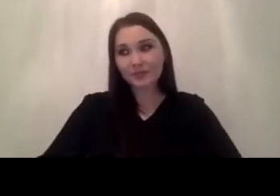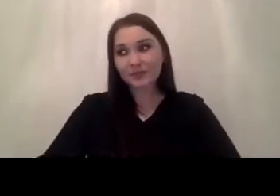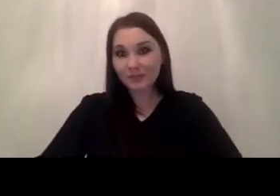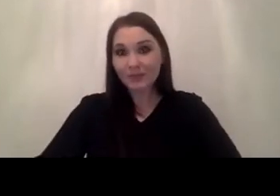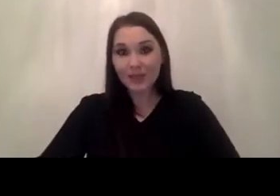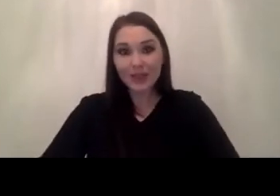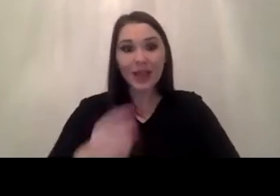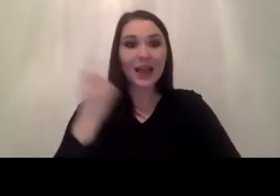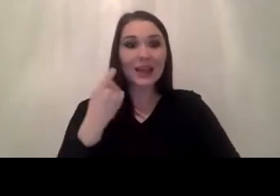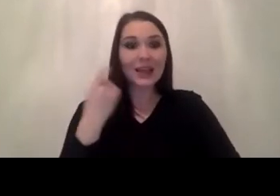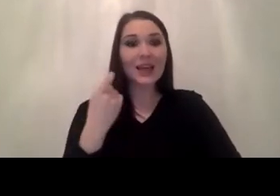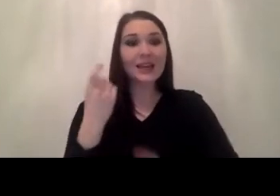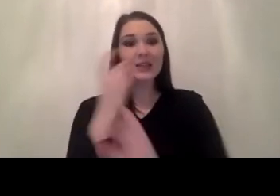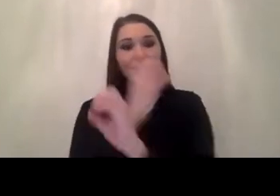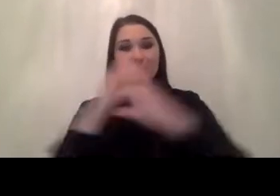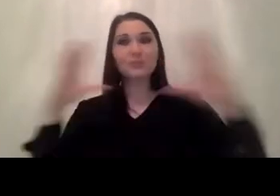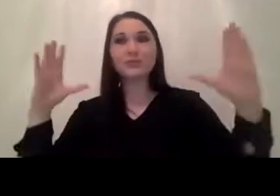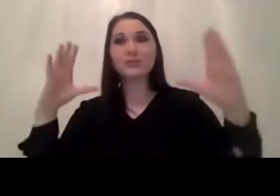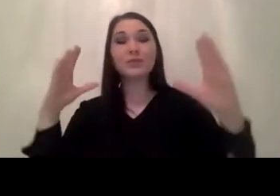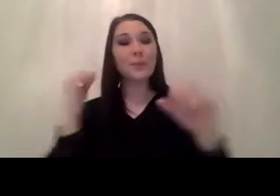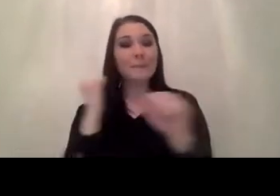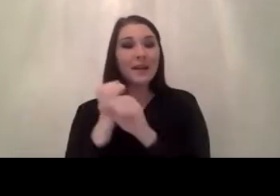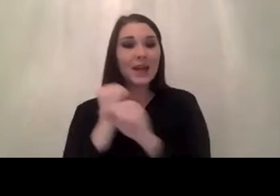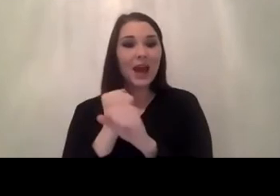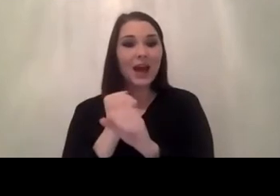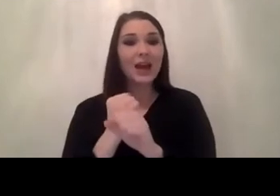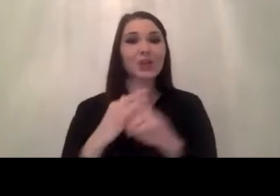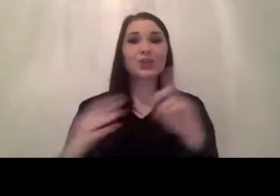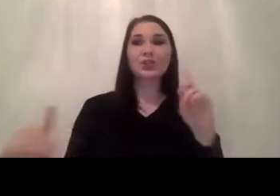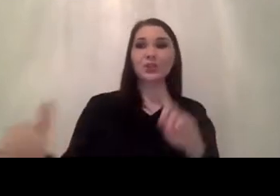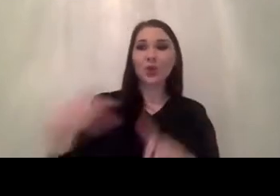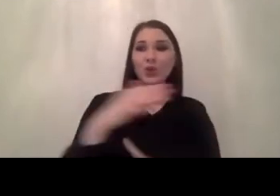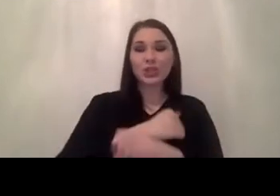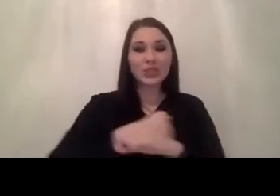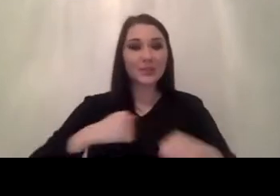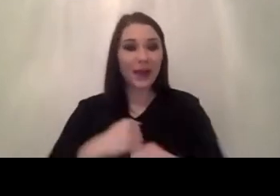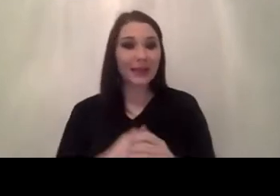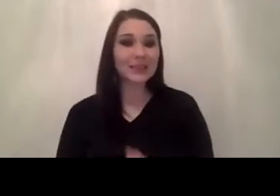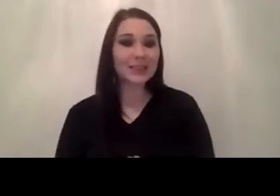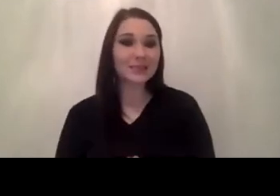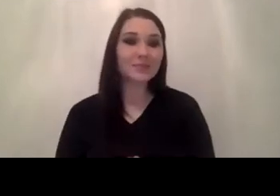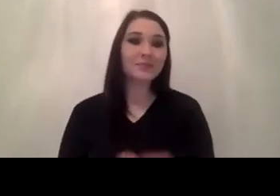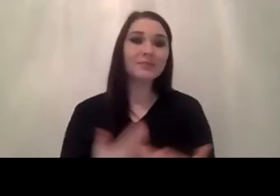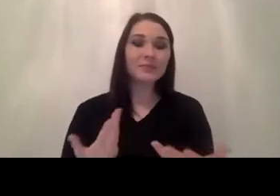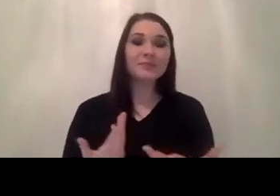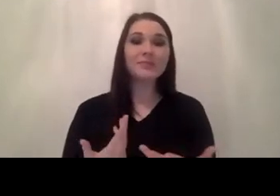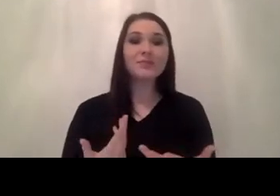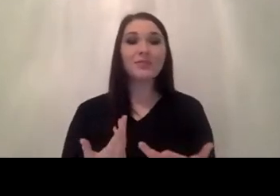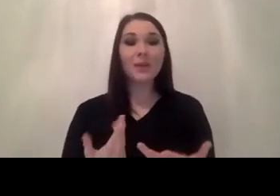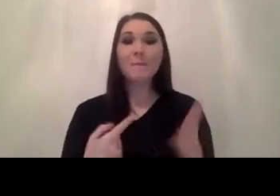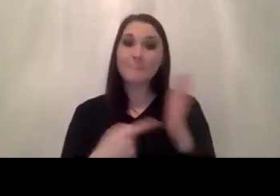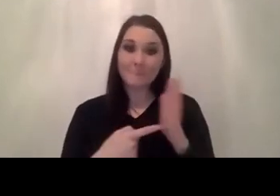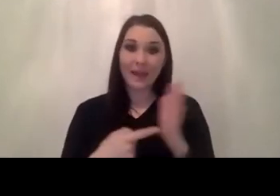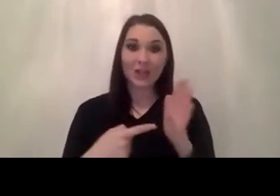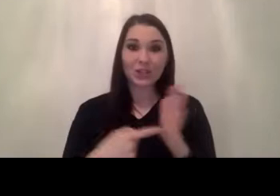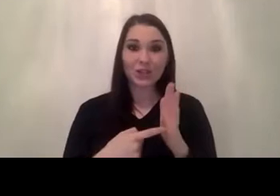know, overall in the media and social space, and those trends obviously, you know, we're involved with, but I think those are major trends that I